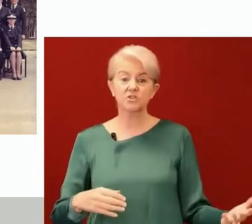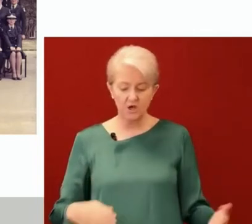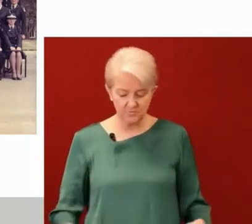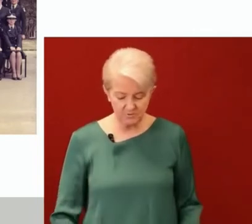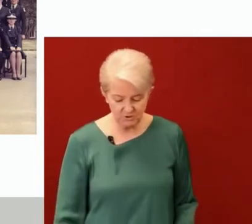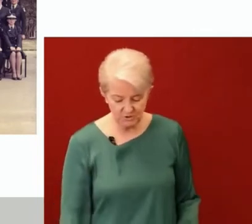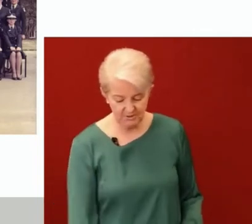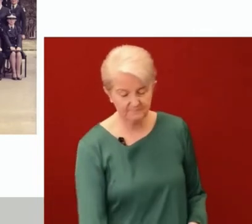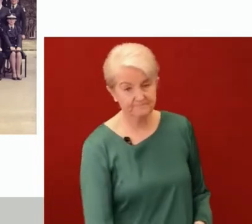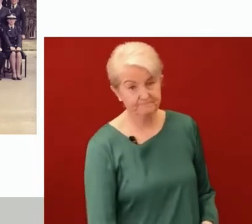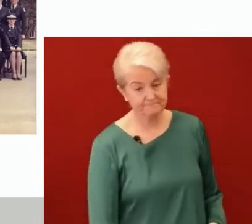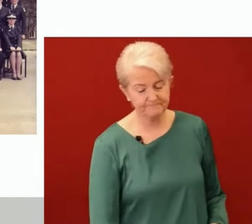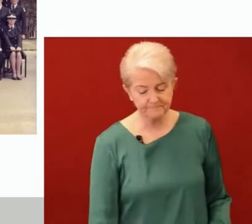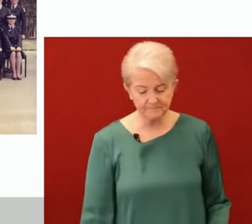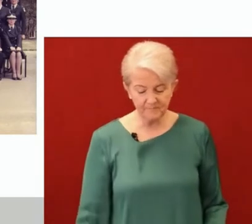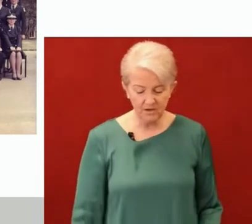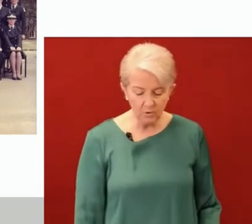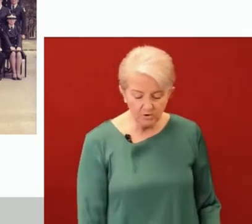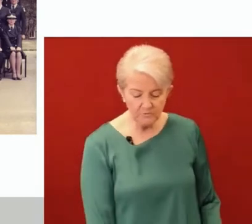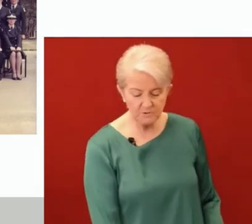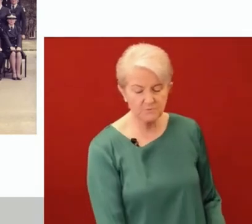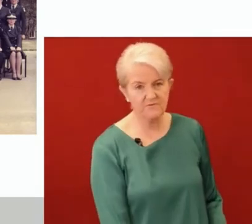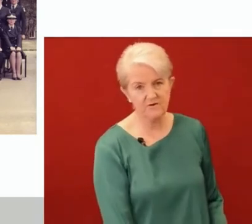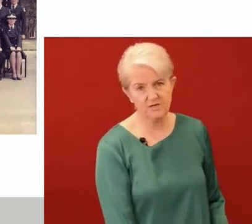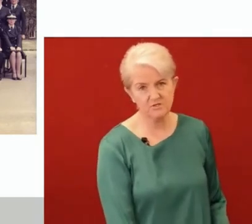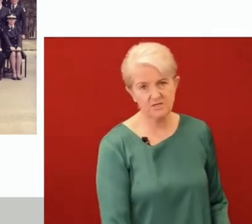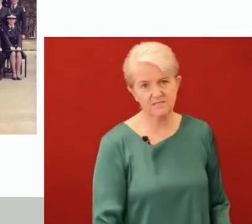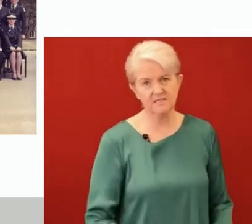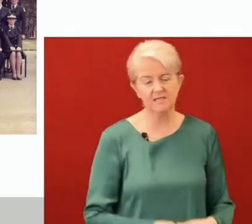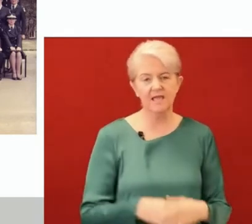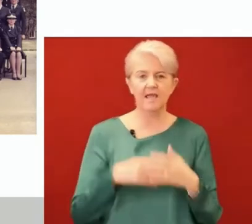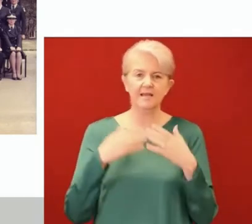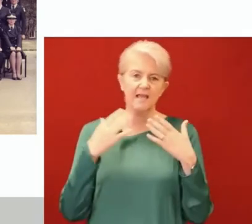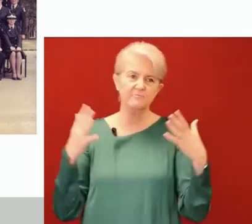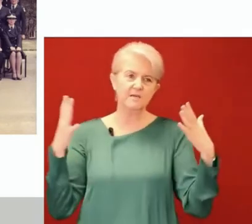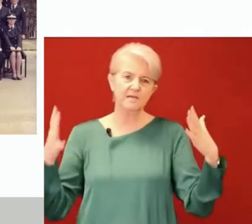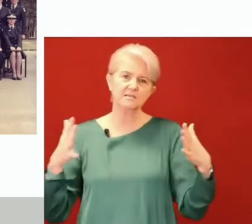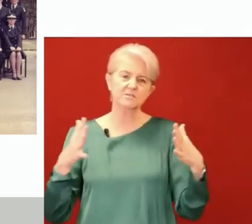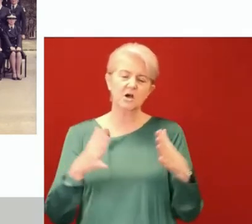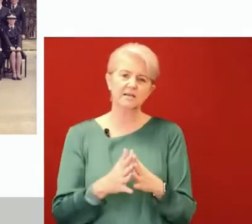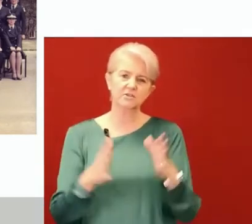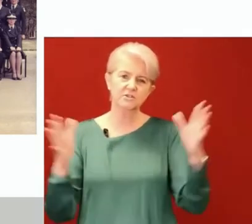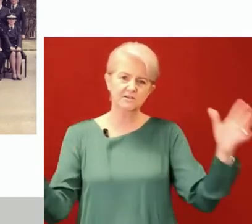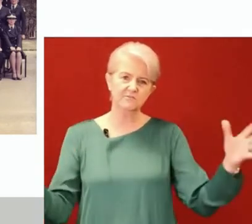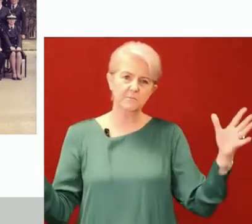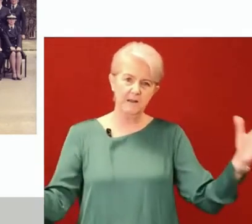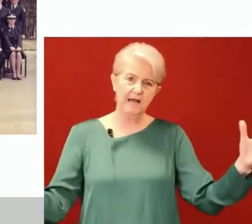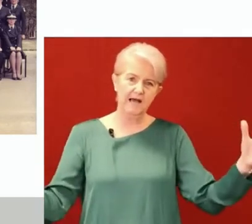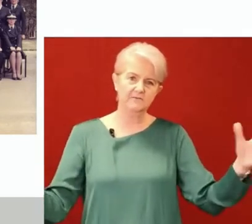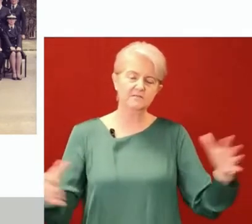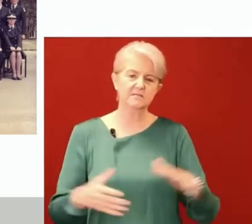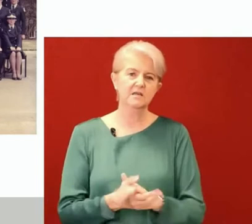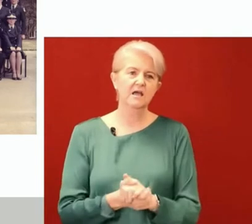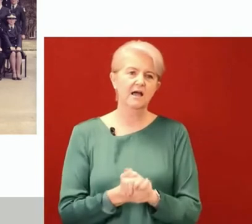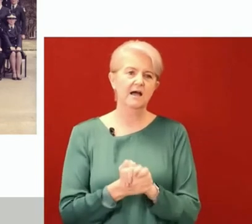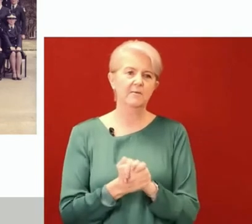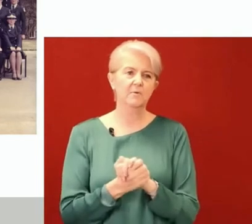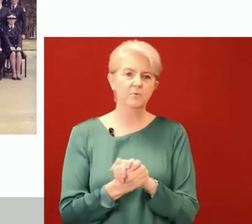work with the Child Abuse Unit, all of which was very interesting, and it gave me an insight into different